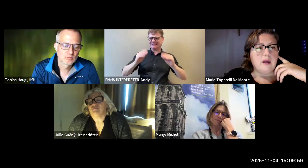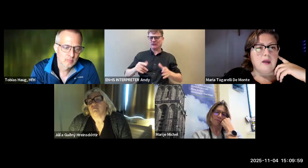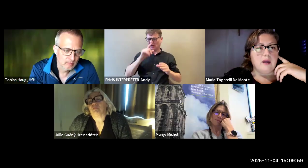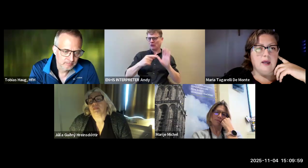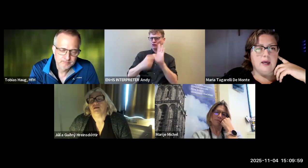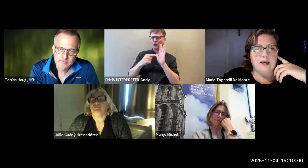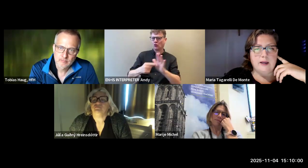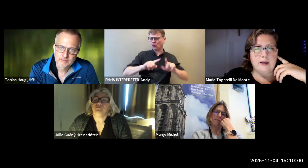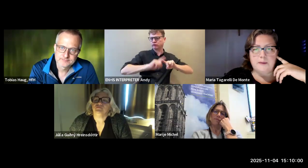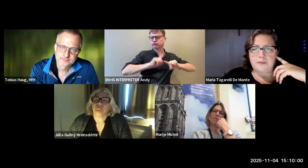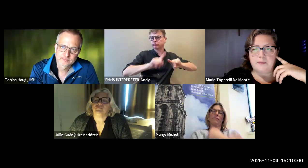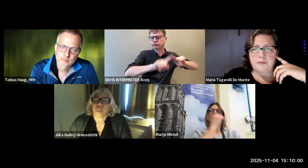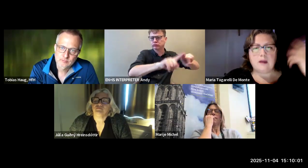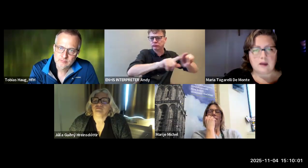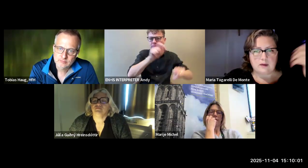signing.